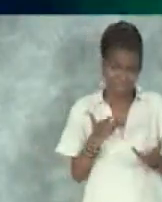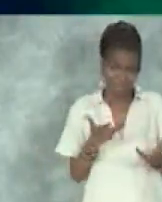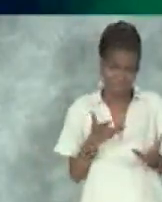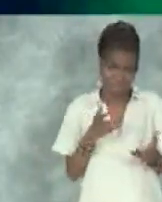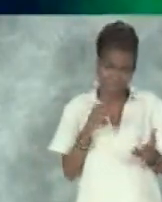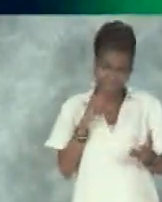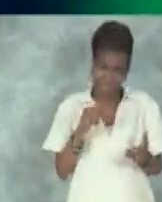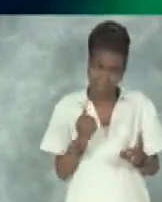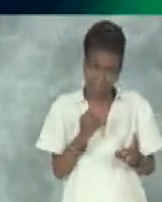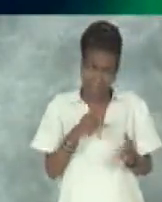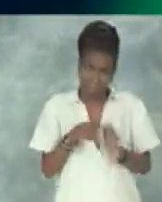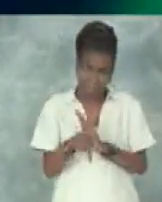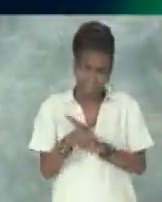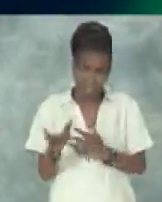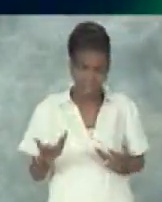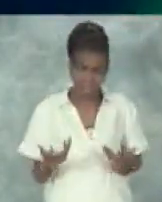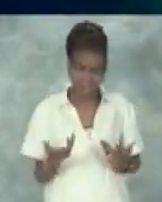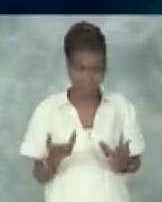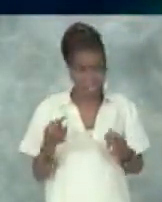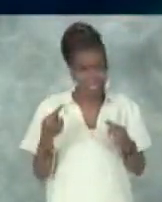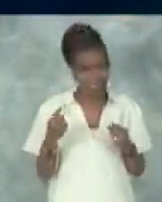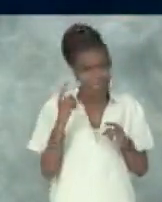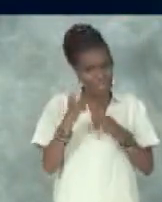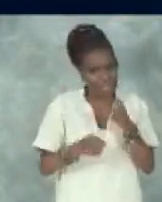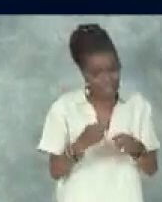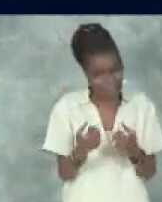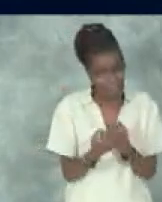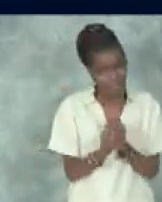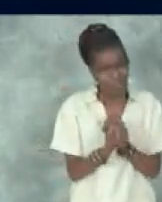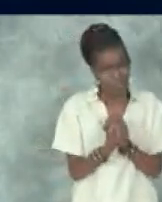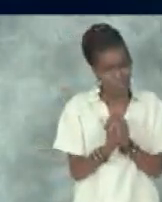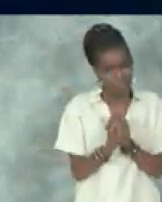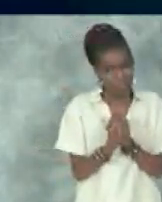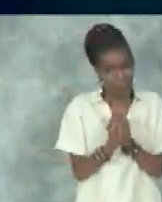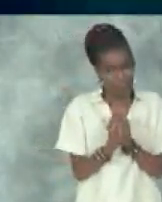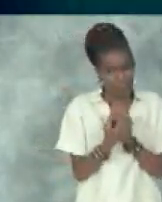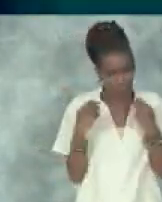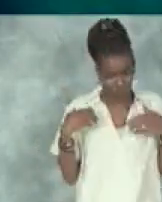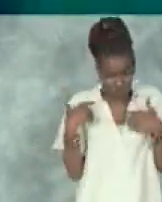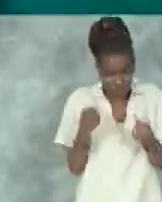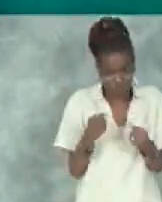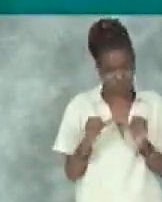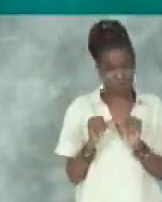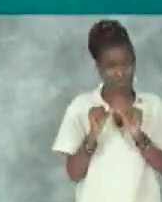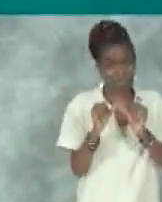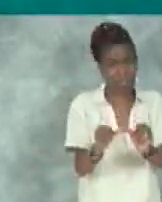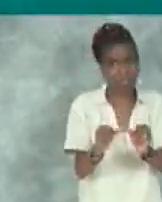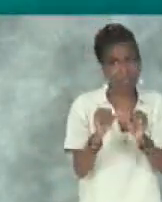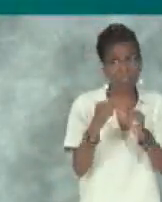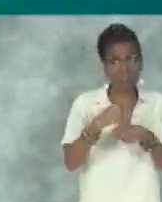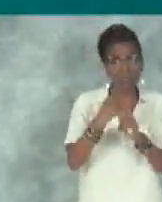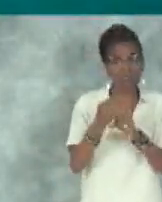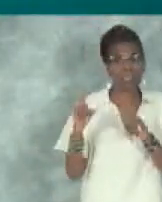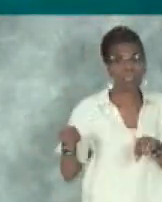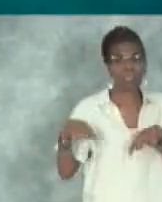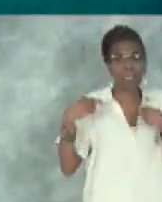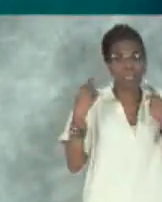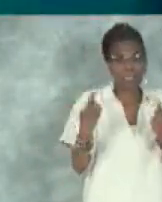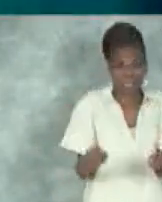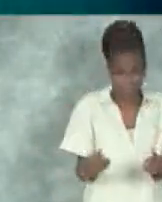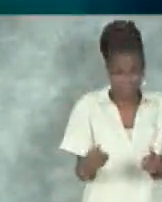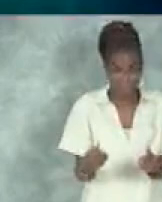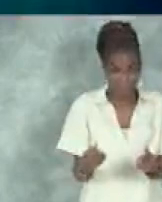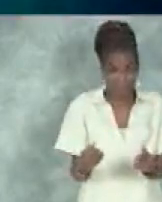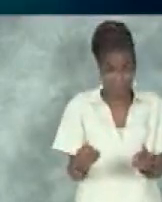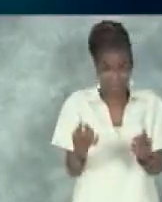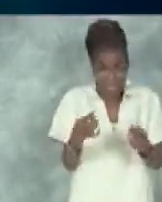not going to let this thing deter you. He will perform it until the day of Jesus Christ. And